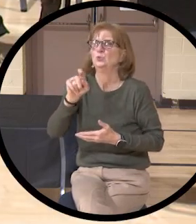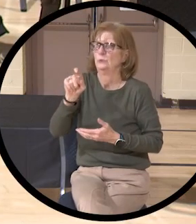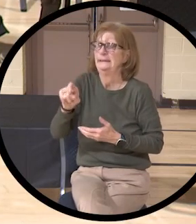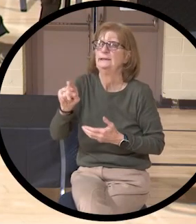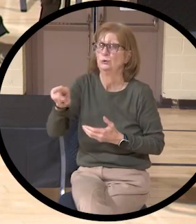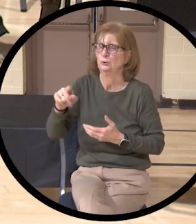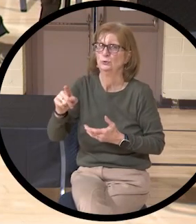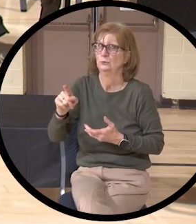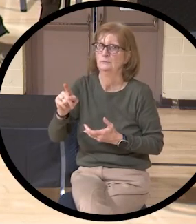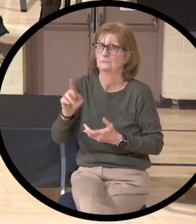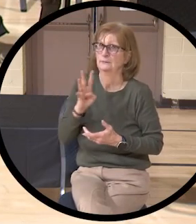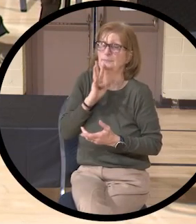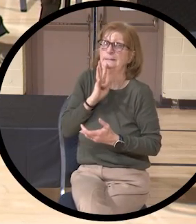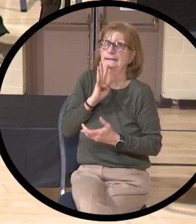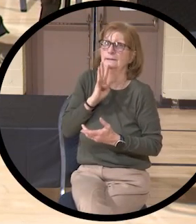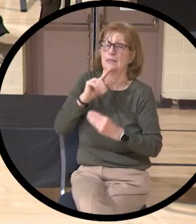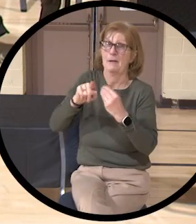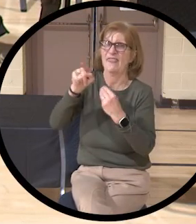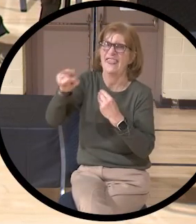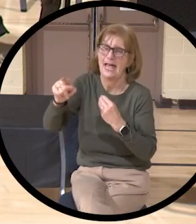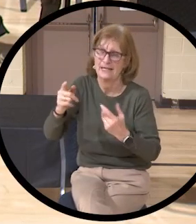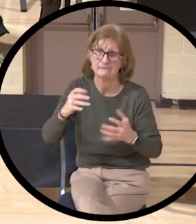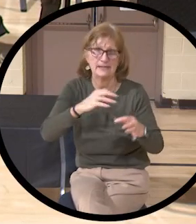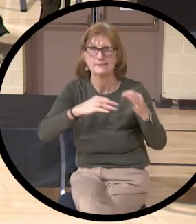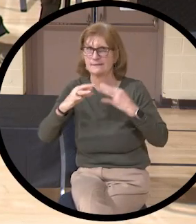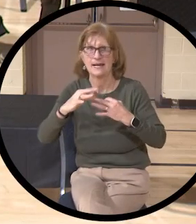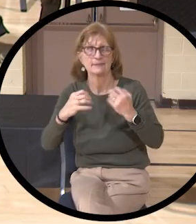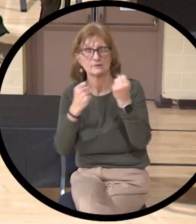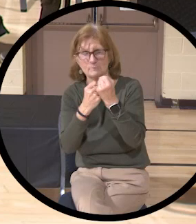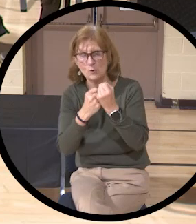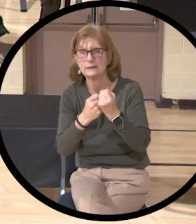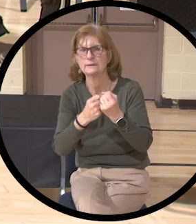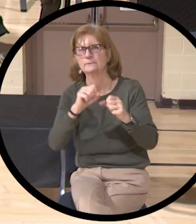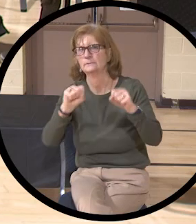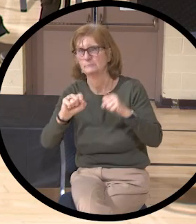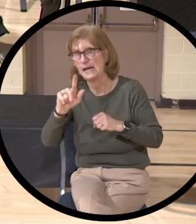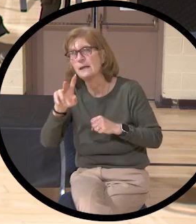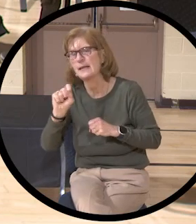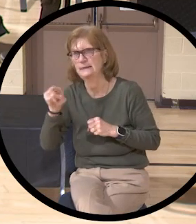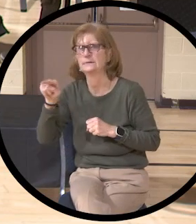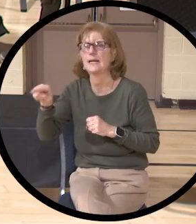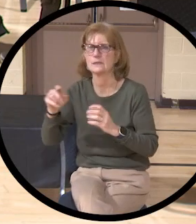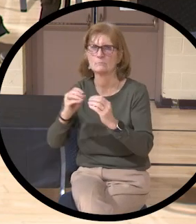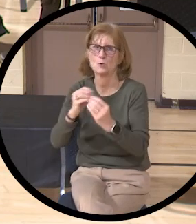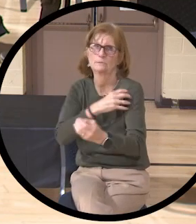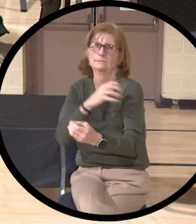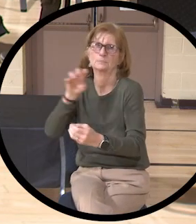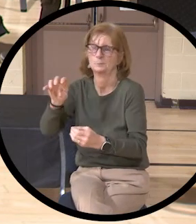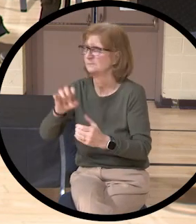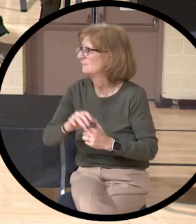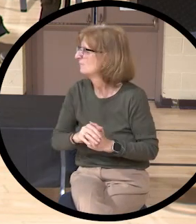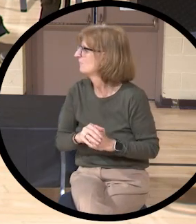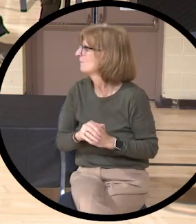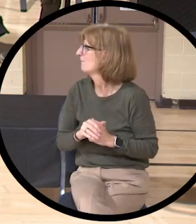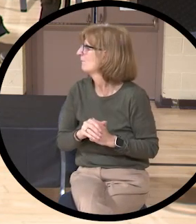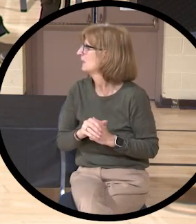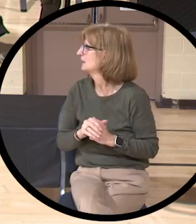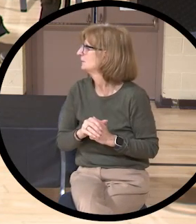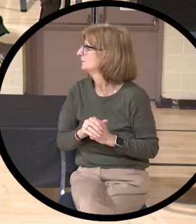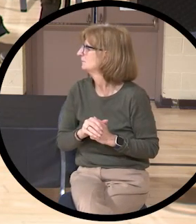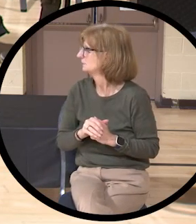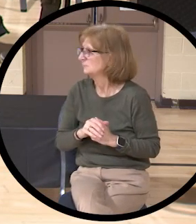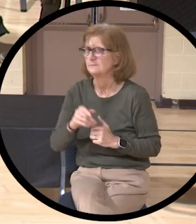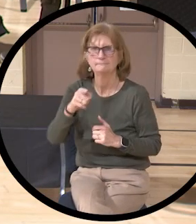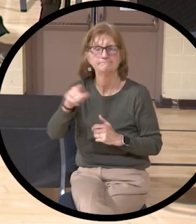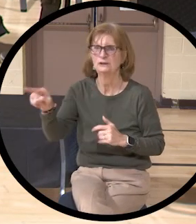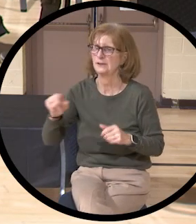bike lanes or anything else that you would advocate for. Yeah, no, I don't really have anything to add. Just continue to